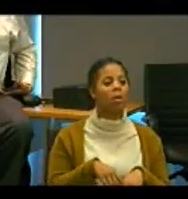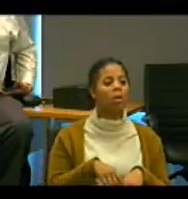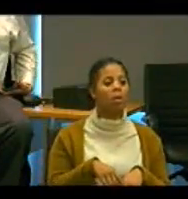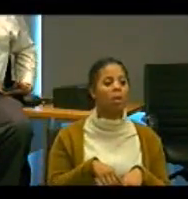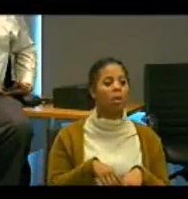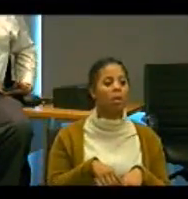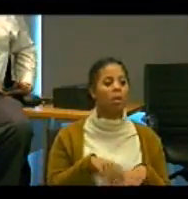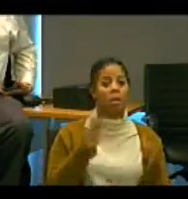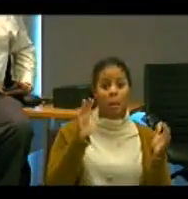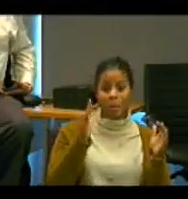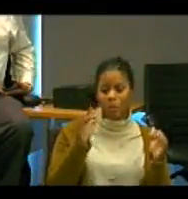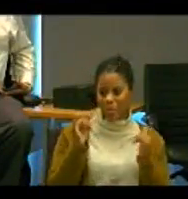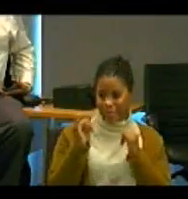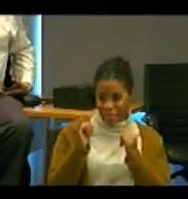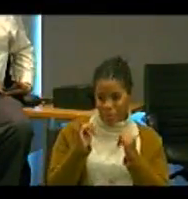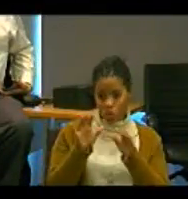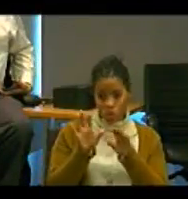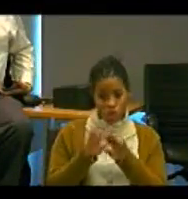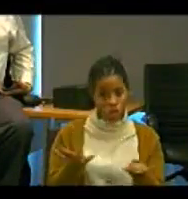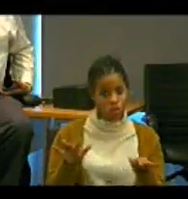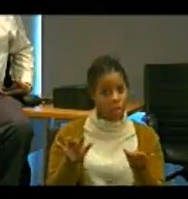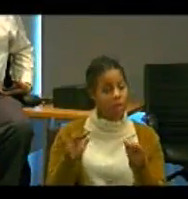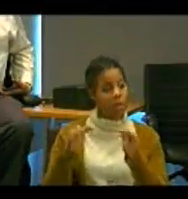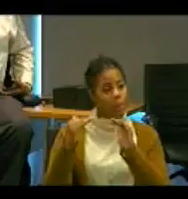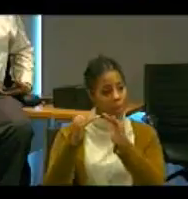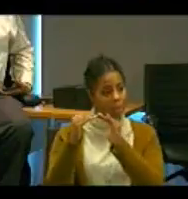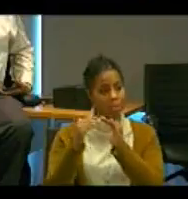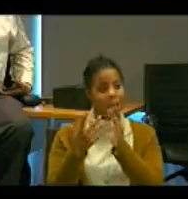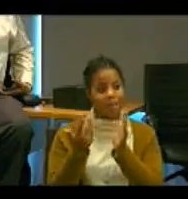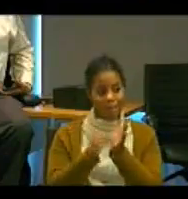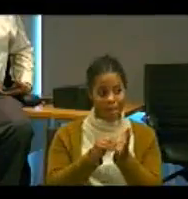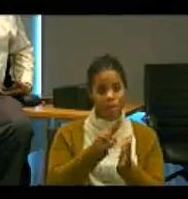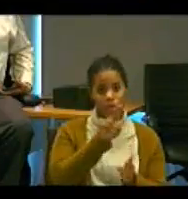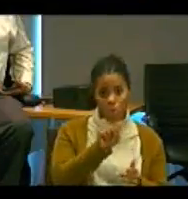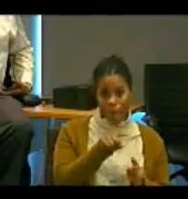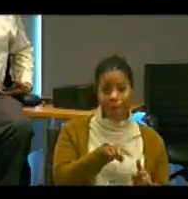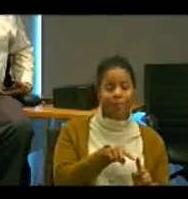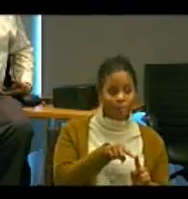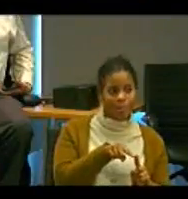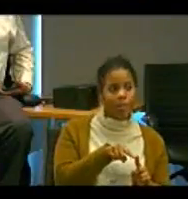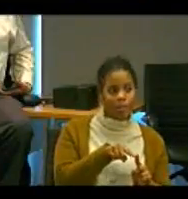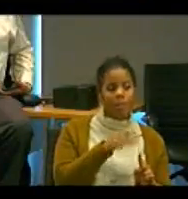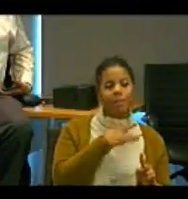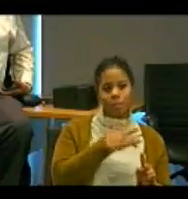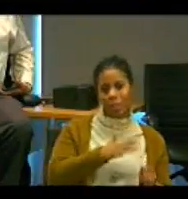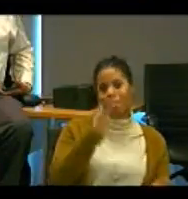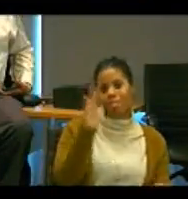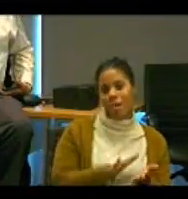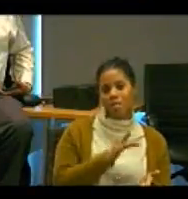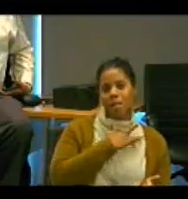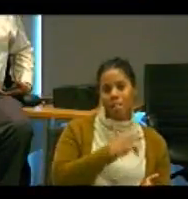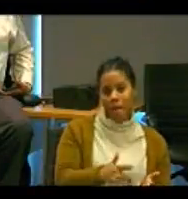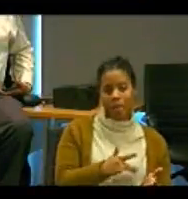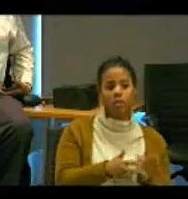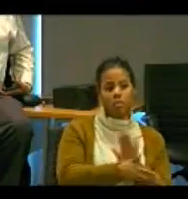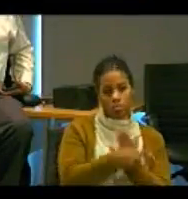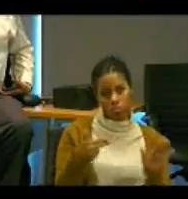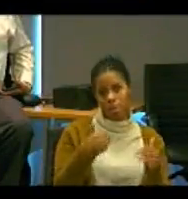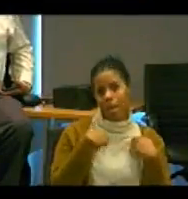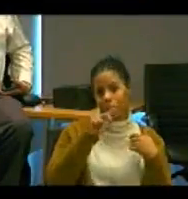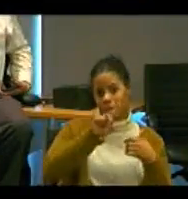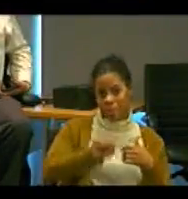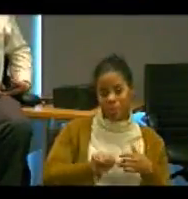children peers, again, racial and ethnic minority children in the U.S. have been less likely to be identified as having disabilities, beginning in 2003, when this